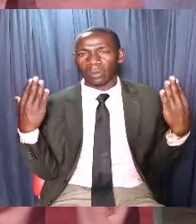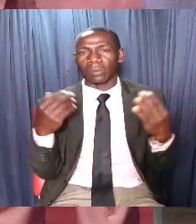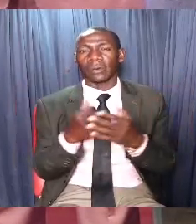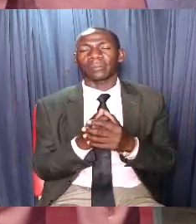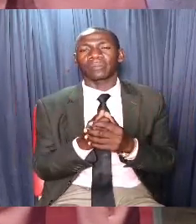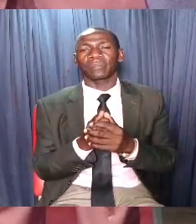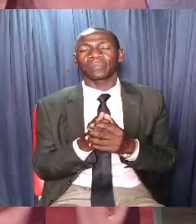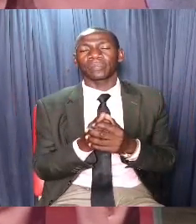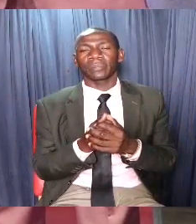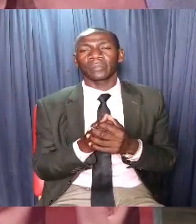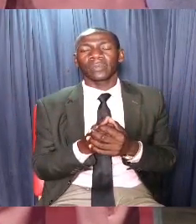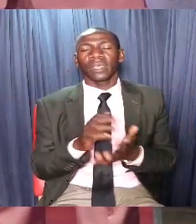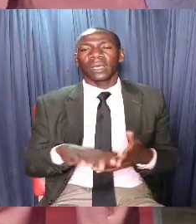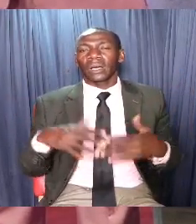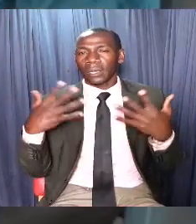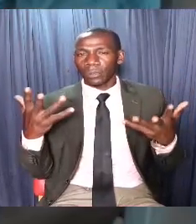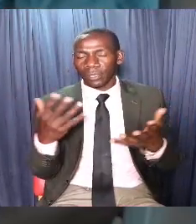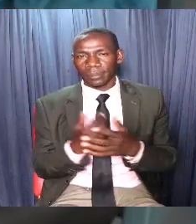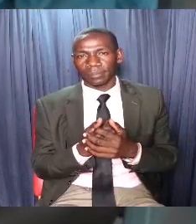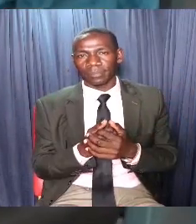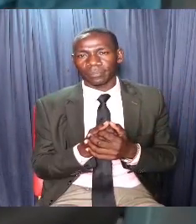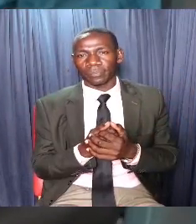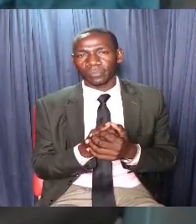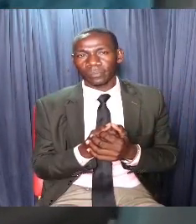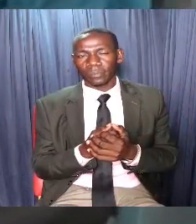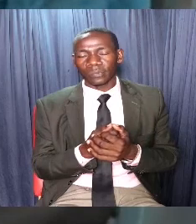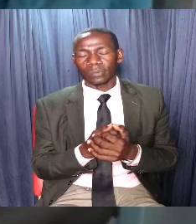dismay forever. Hallelujah. Hallelujah.